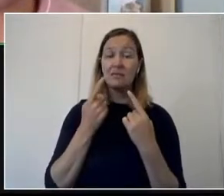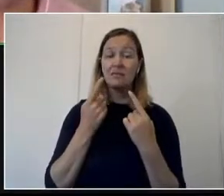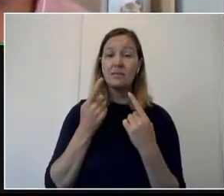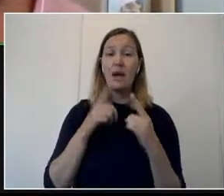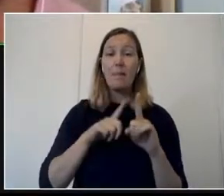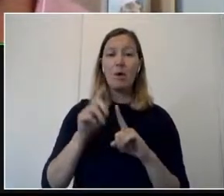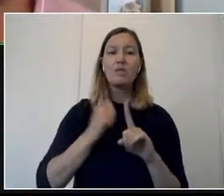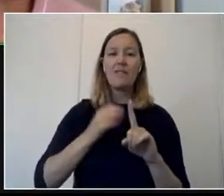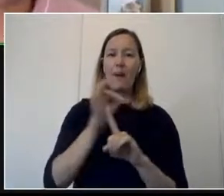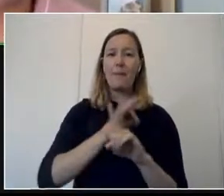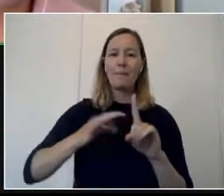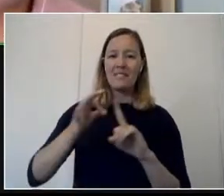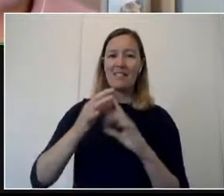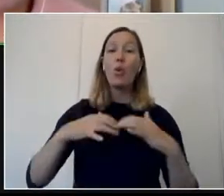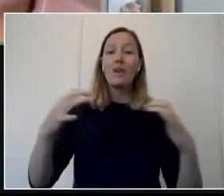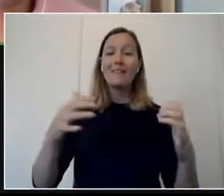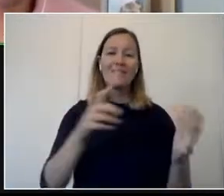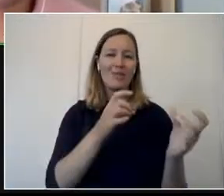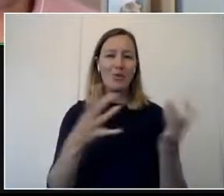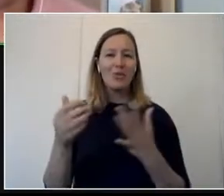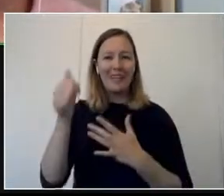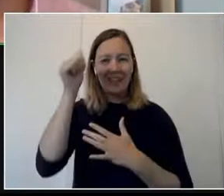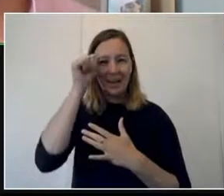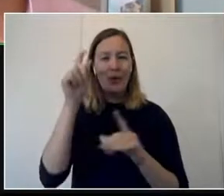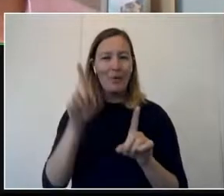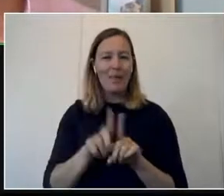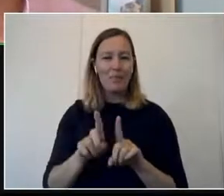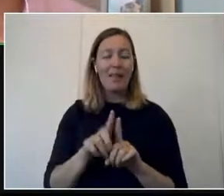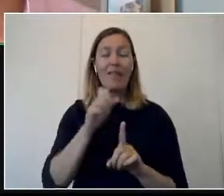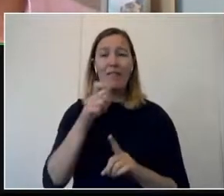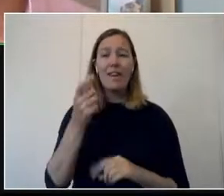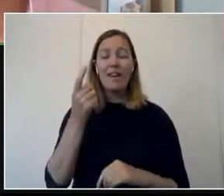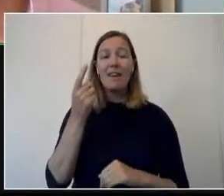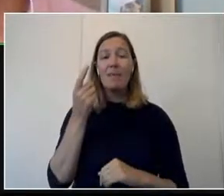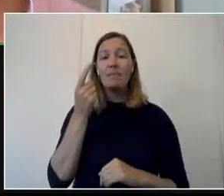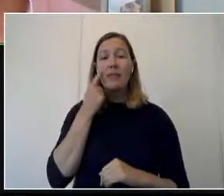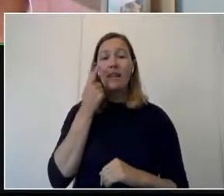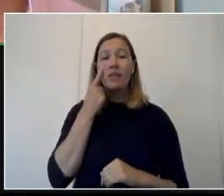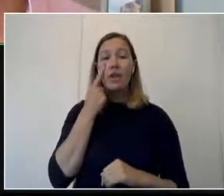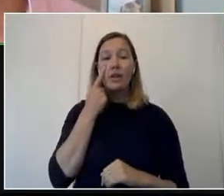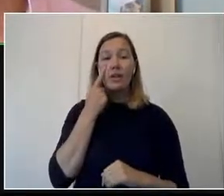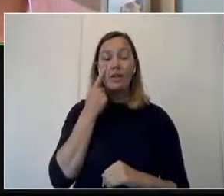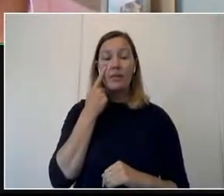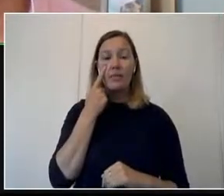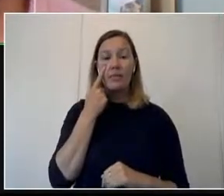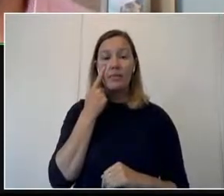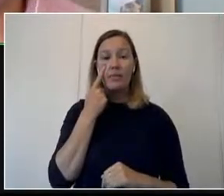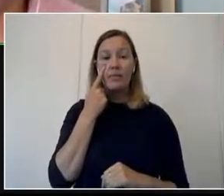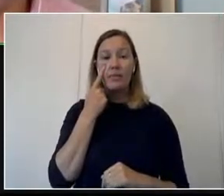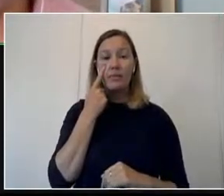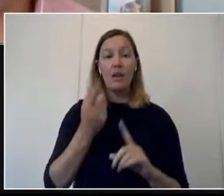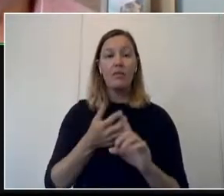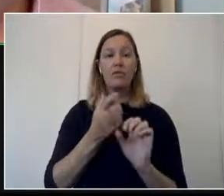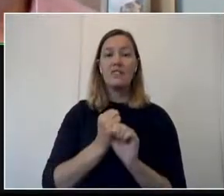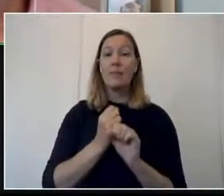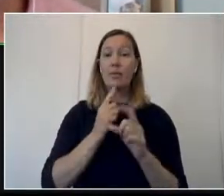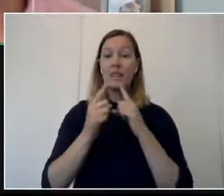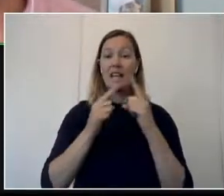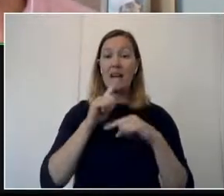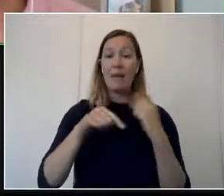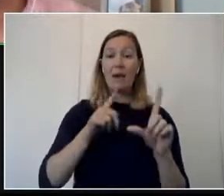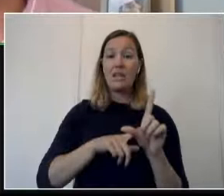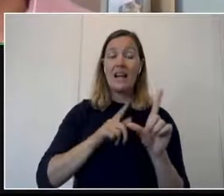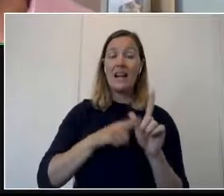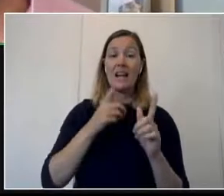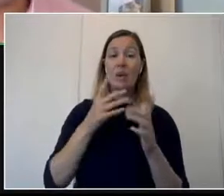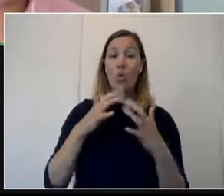are very already know. You know, if you're looking at in terms of the data around younger audiences, you